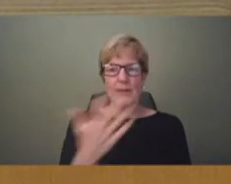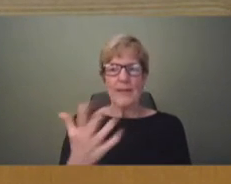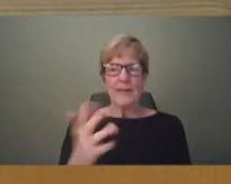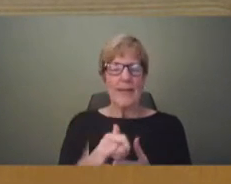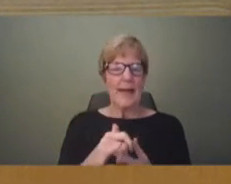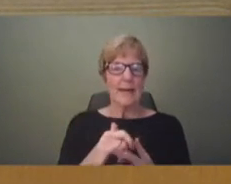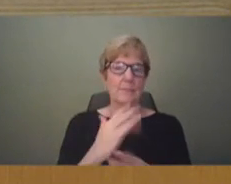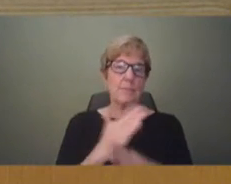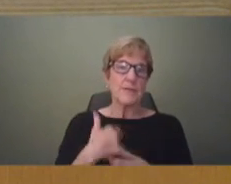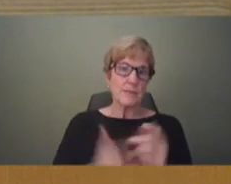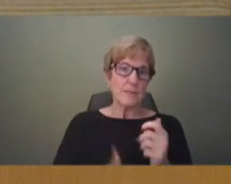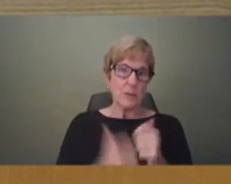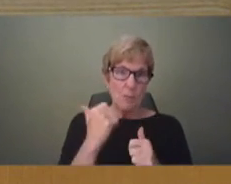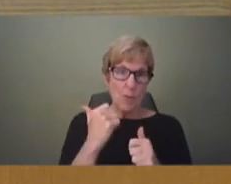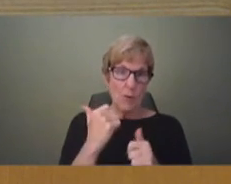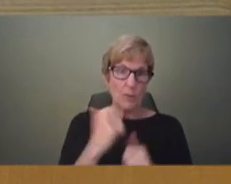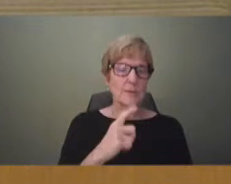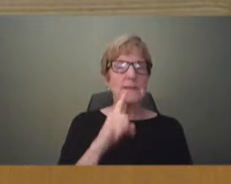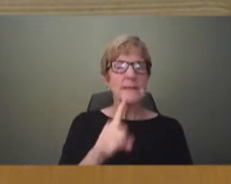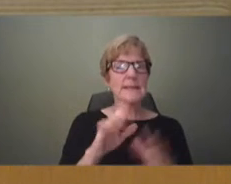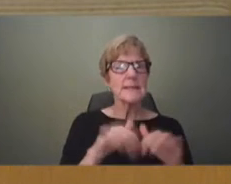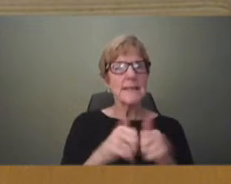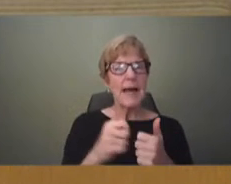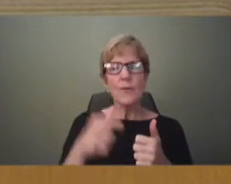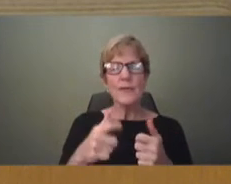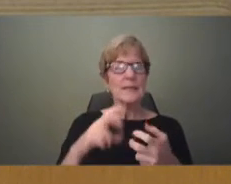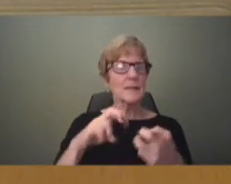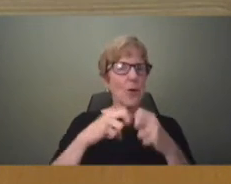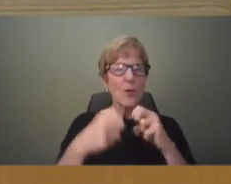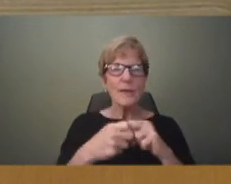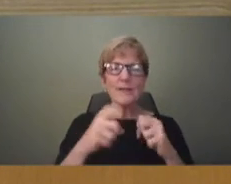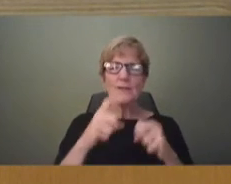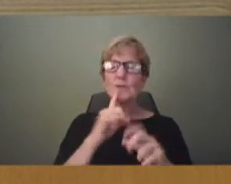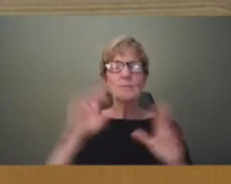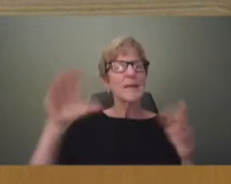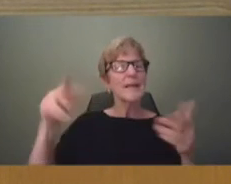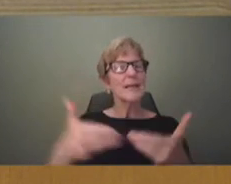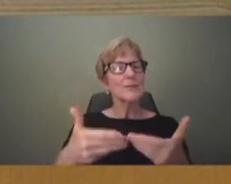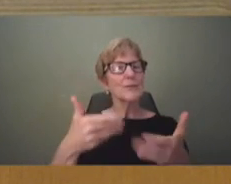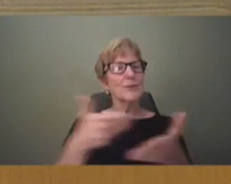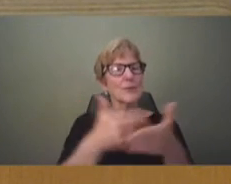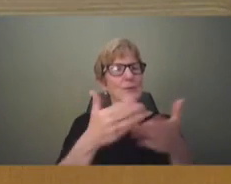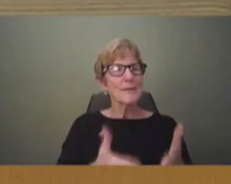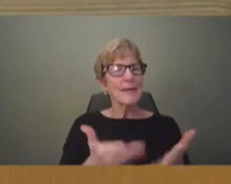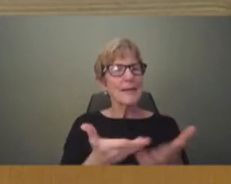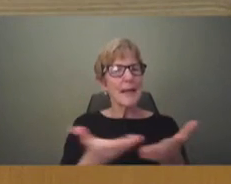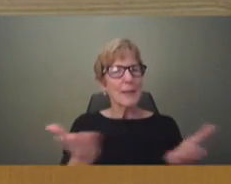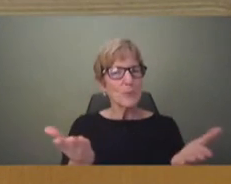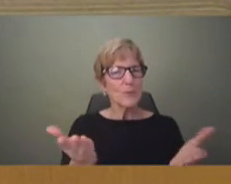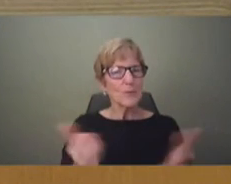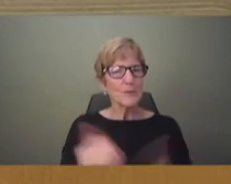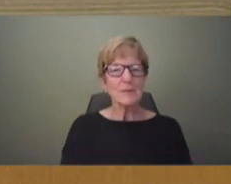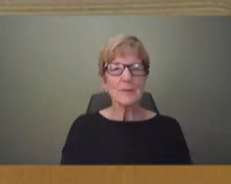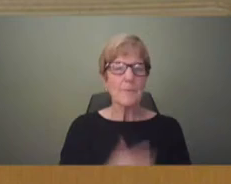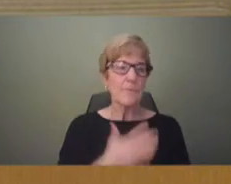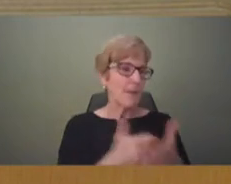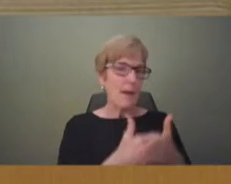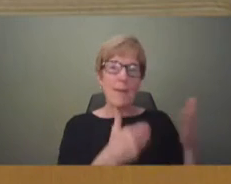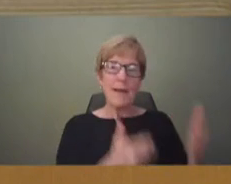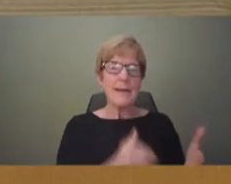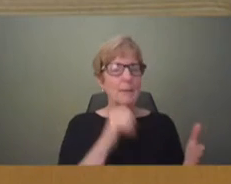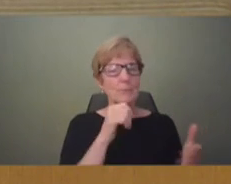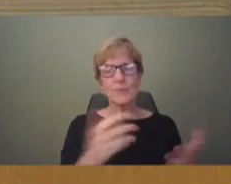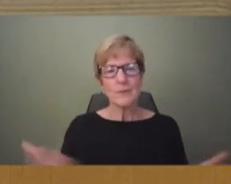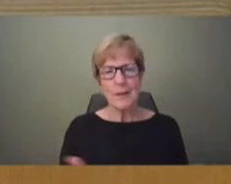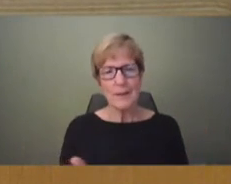the most is the way that this whole issue is being introduced to the neighborhood um my neighbors are not here